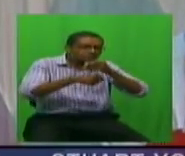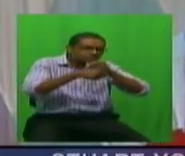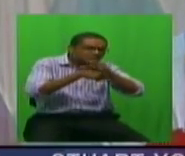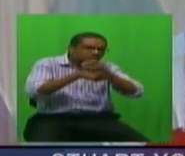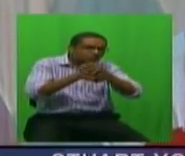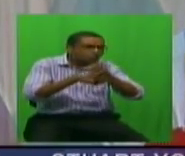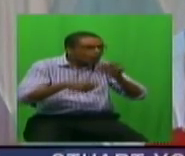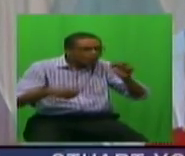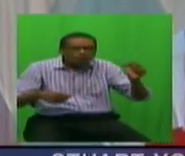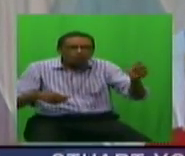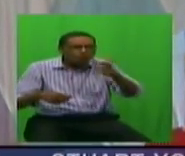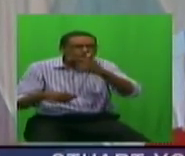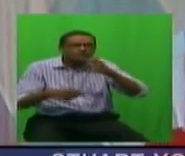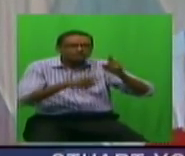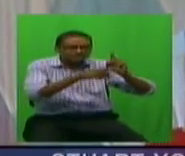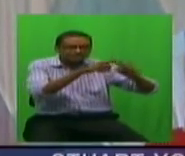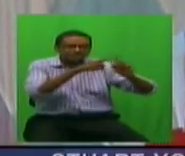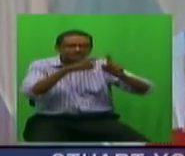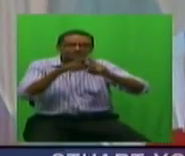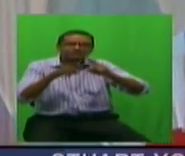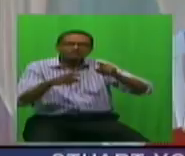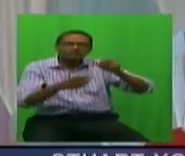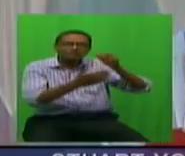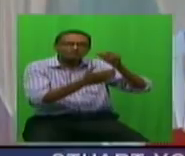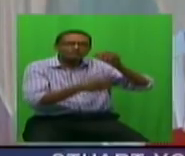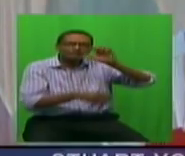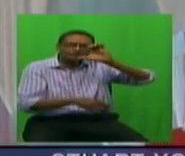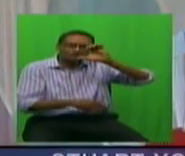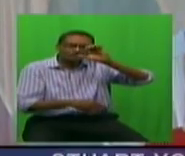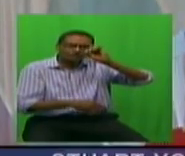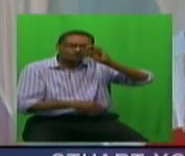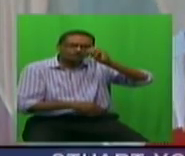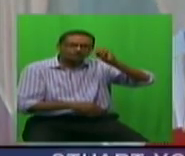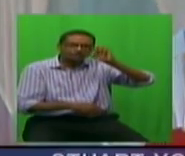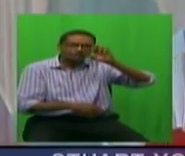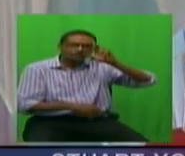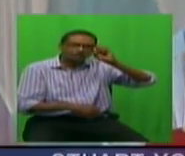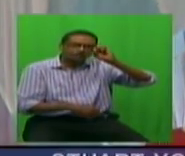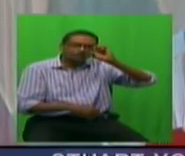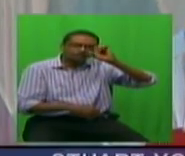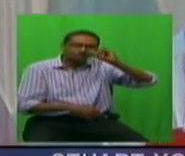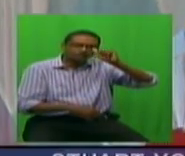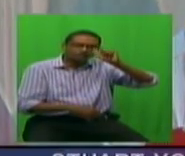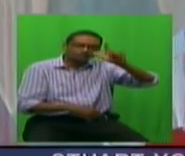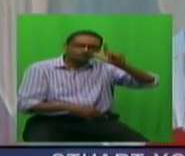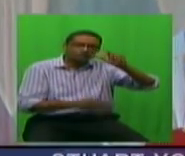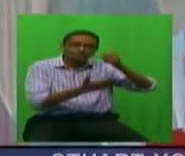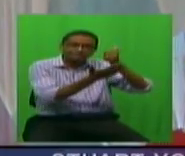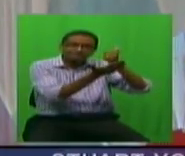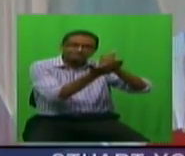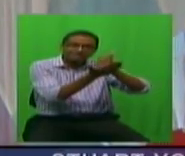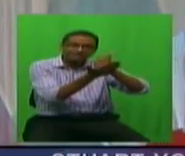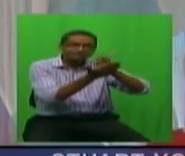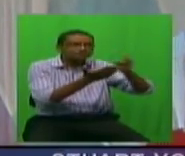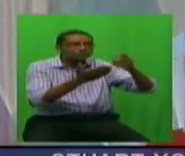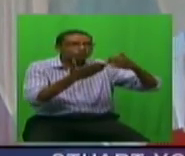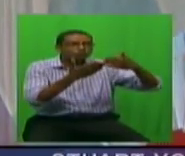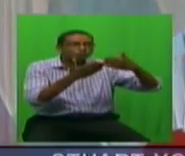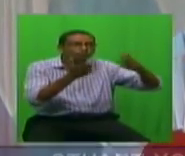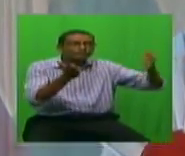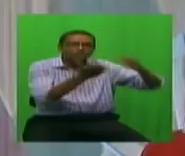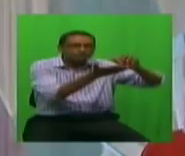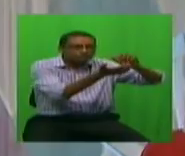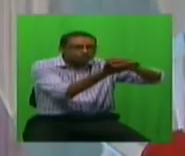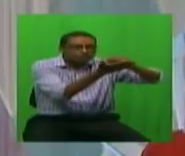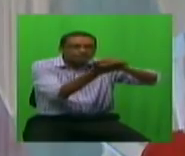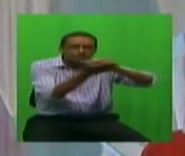commercial banks have opened accounts. They have actually gotten into arrangements, for example, with United Way and